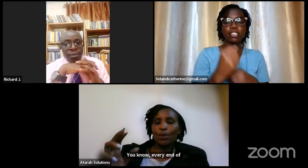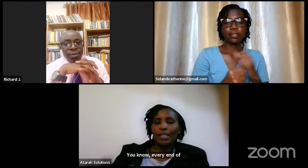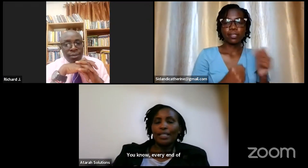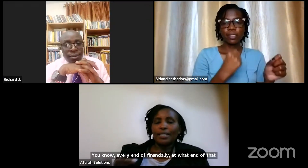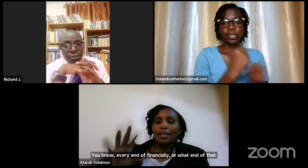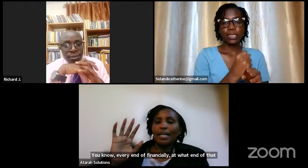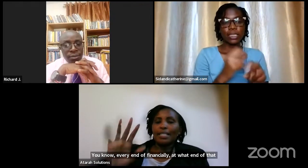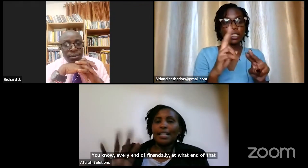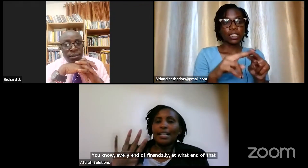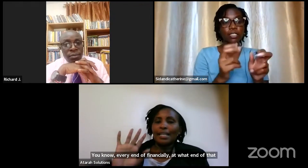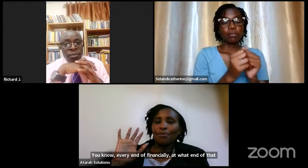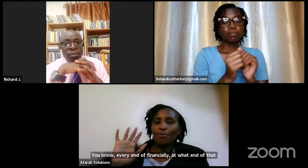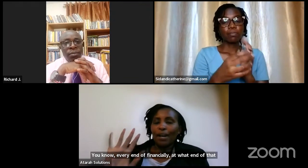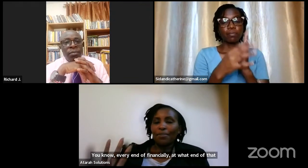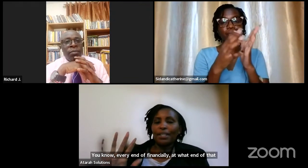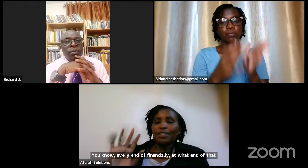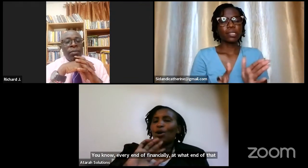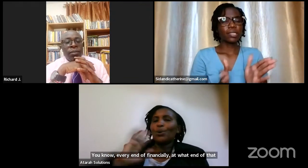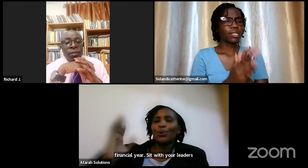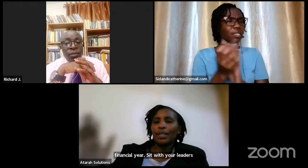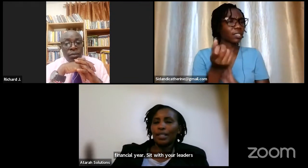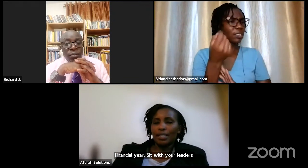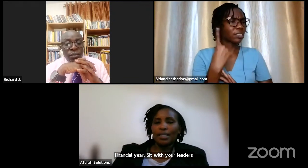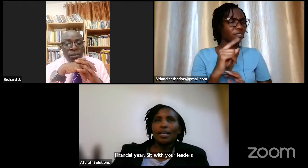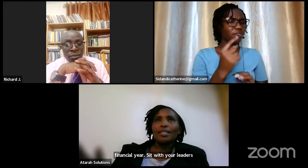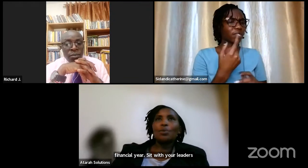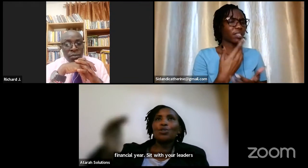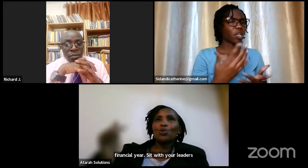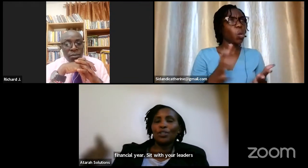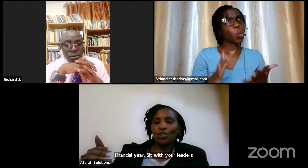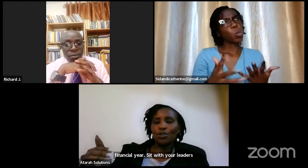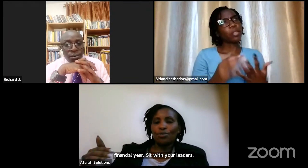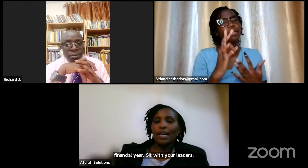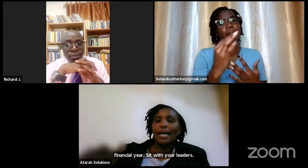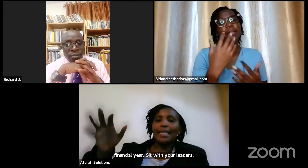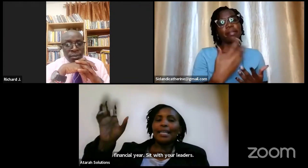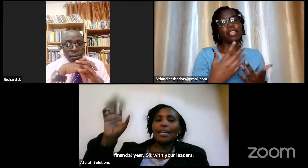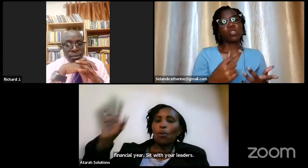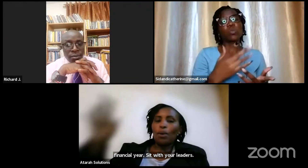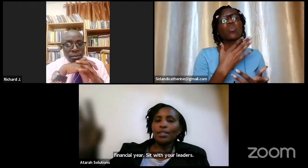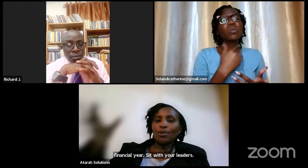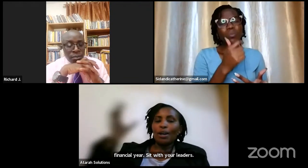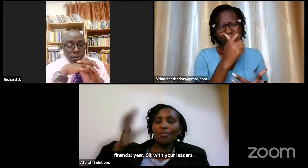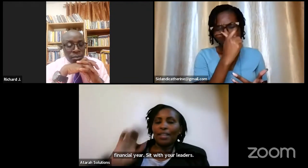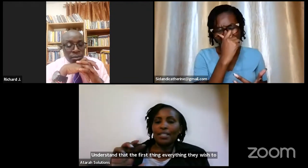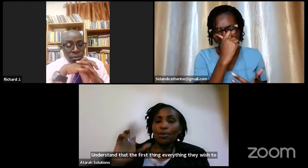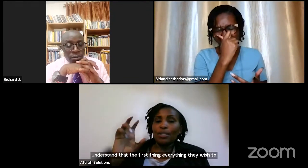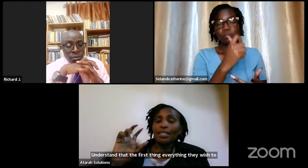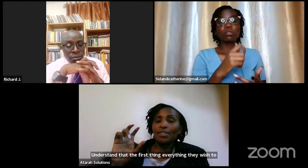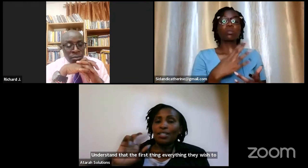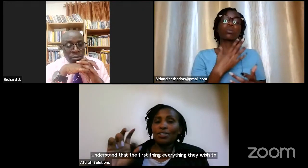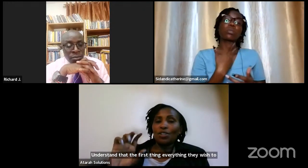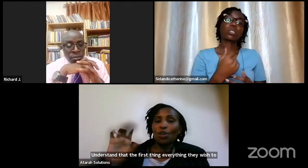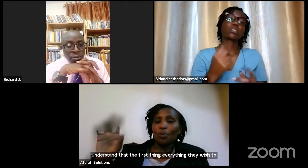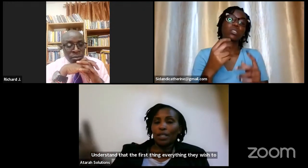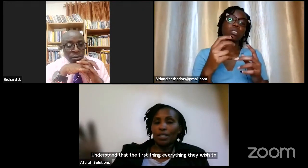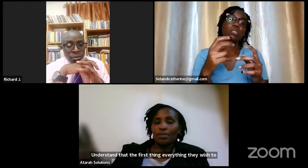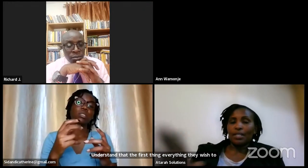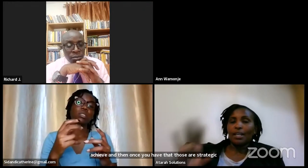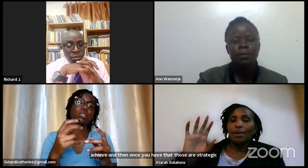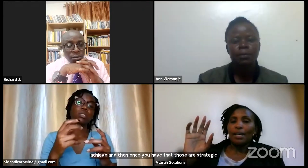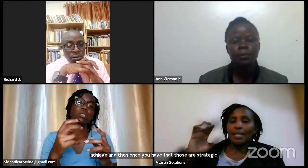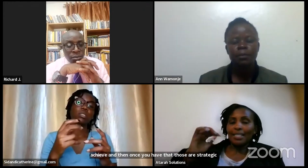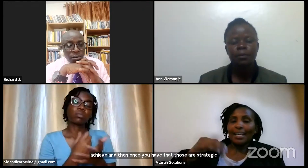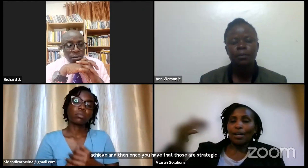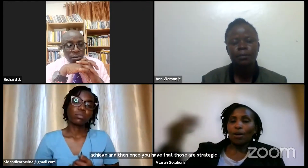with your leaders, understand the 5 things or 3 things they wish to achieve. And then once you have that, those are strategic